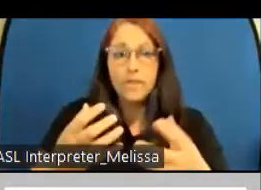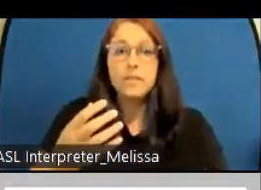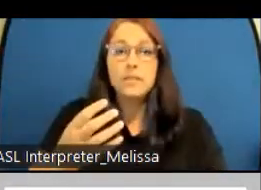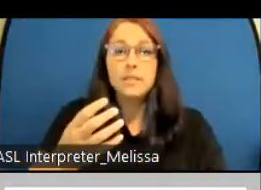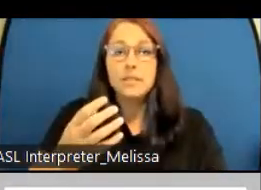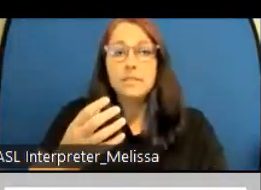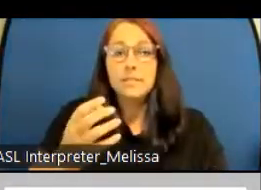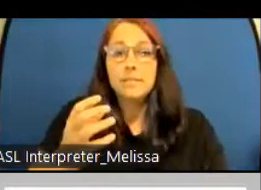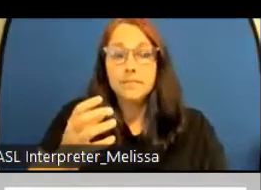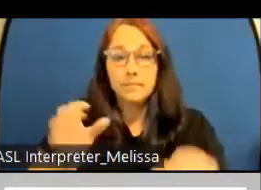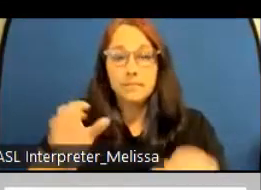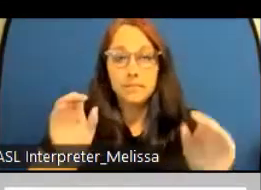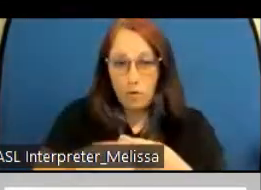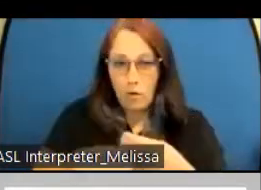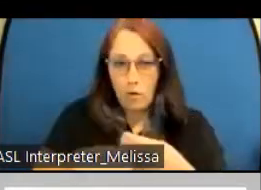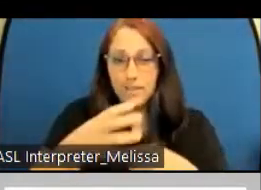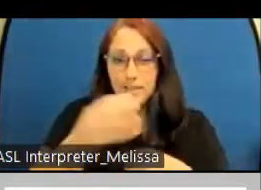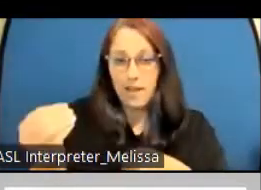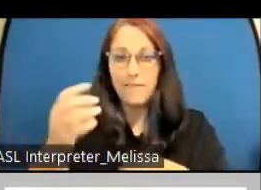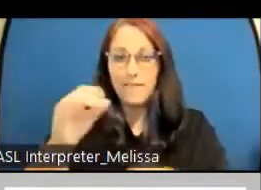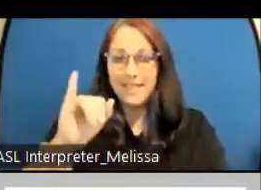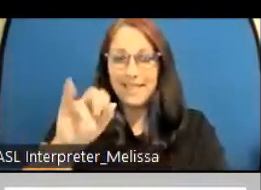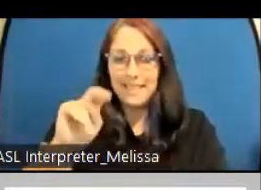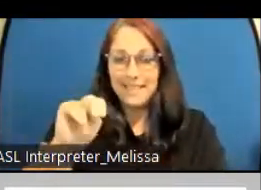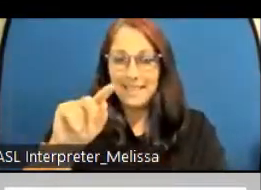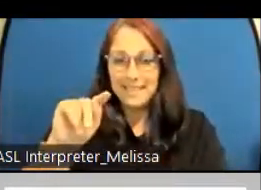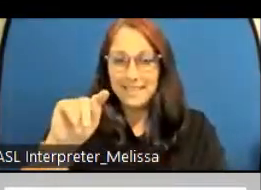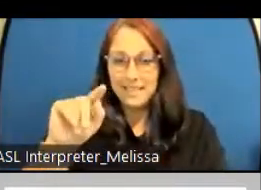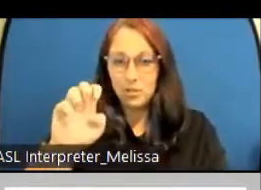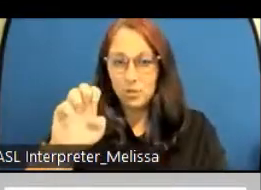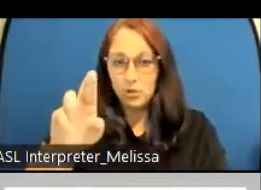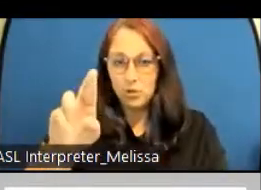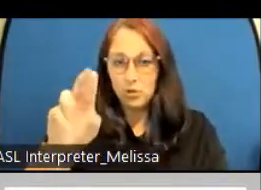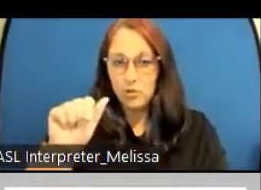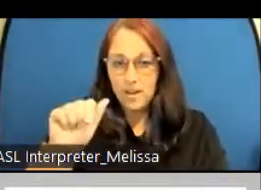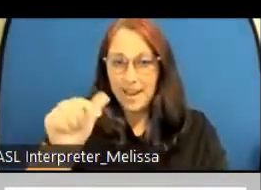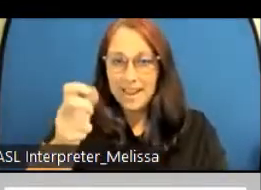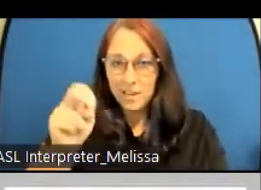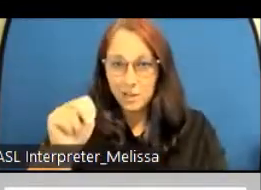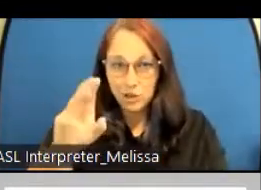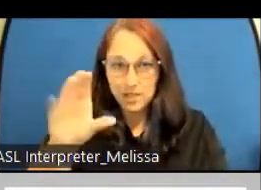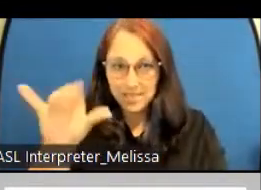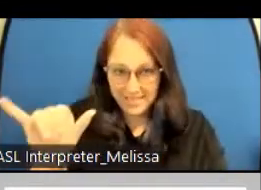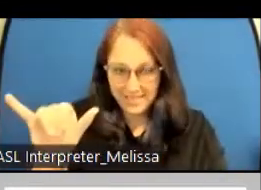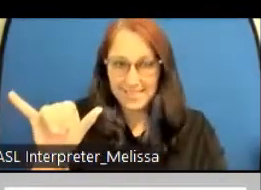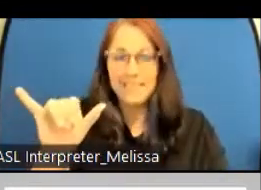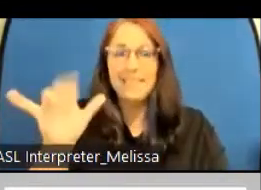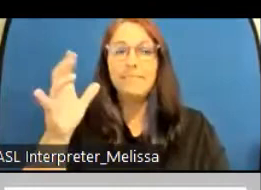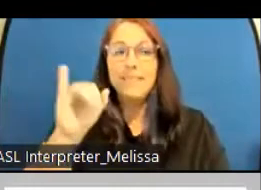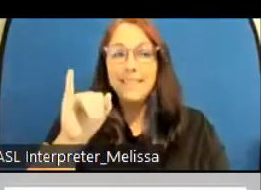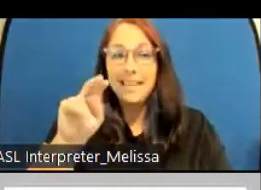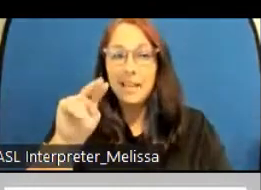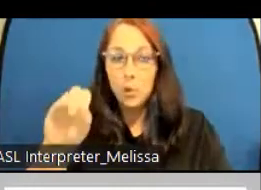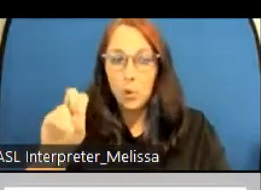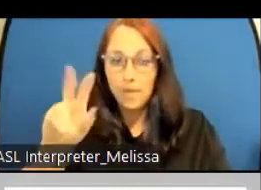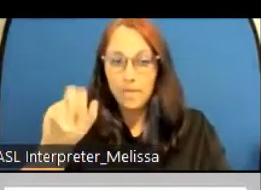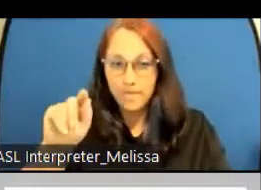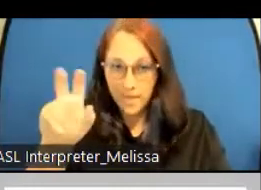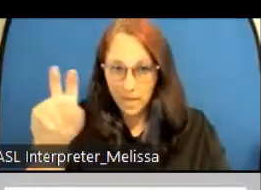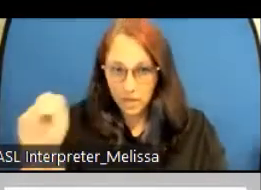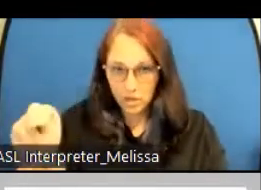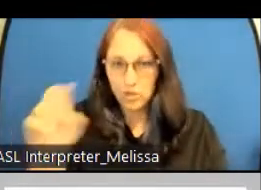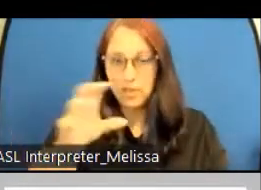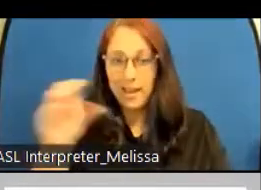an agency within the U.S. Department of Health and Human Services. I will be serving as the facilitator for today's